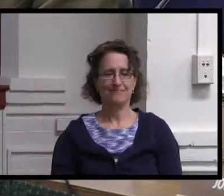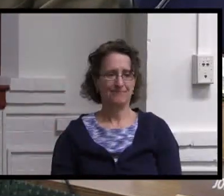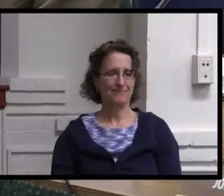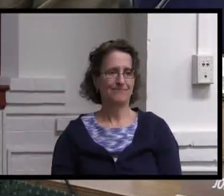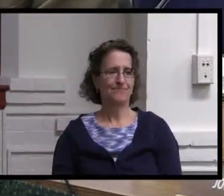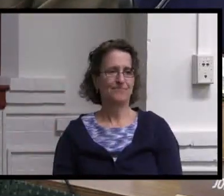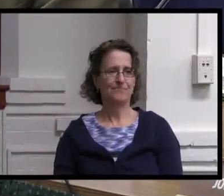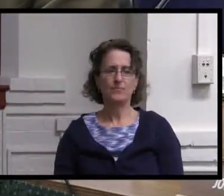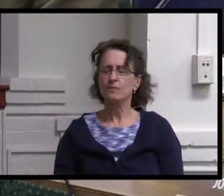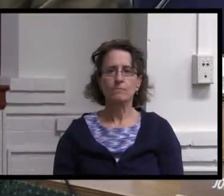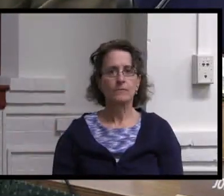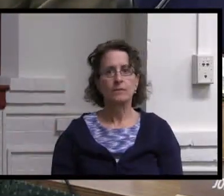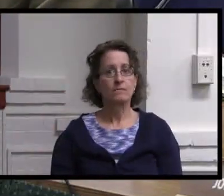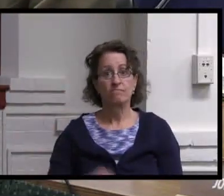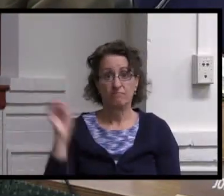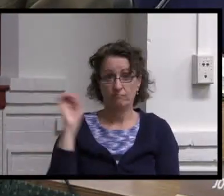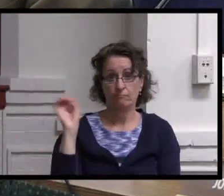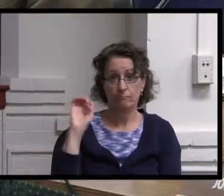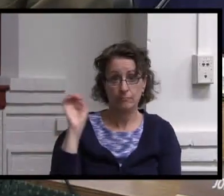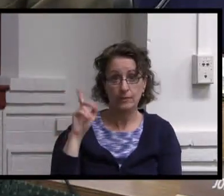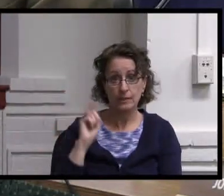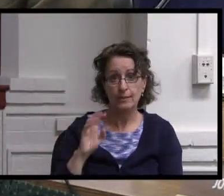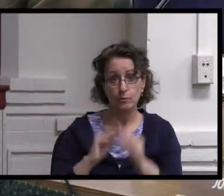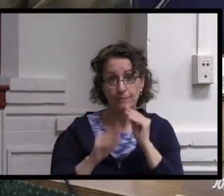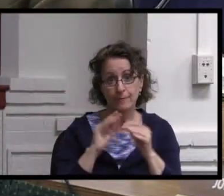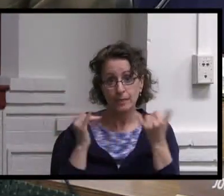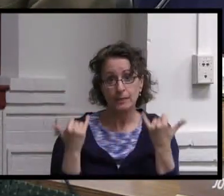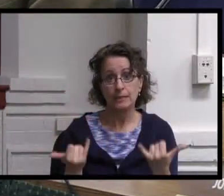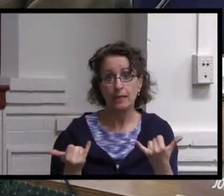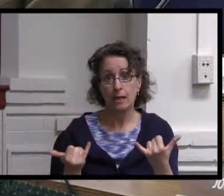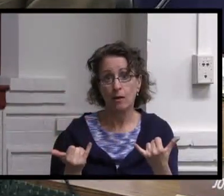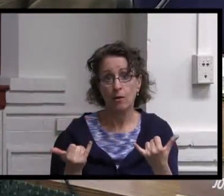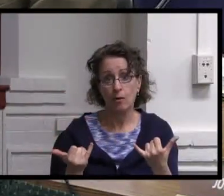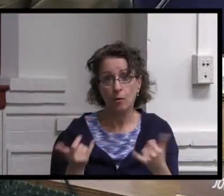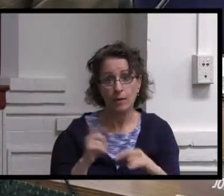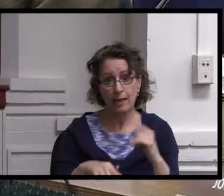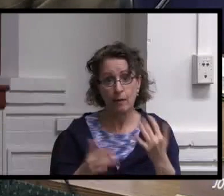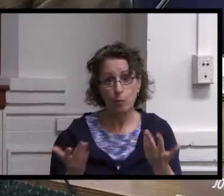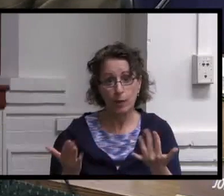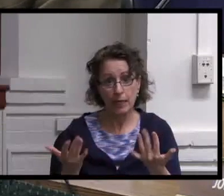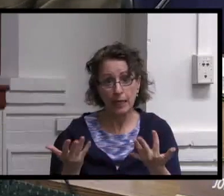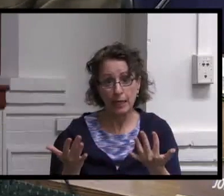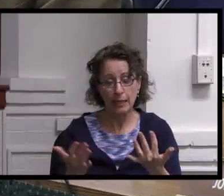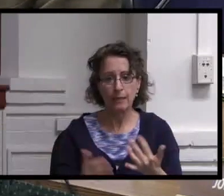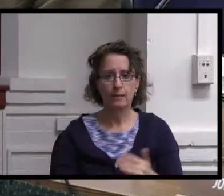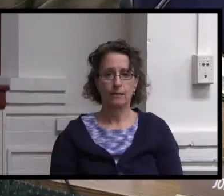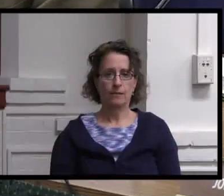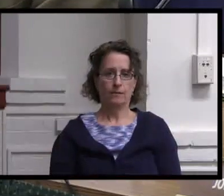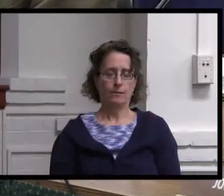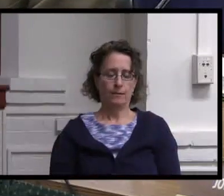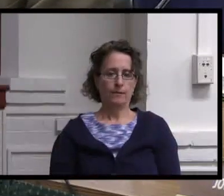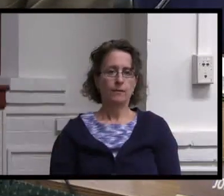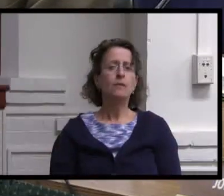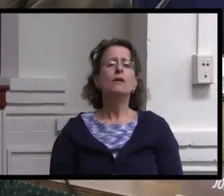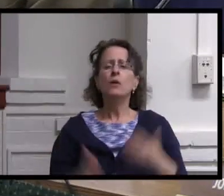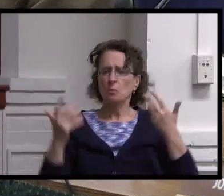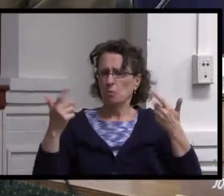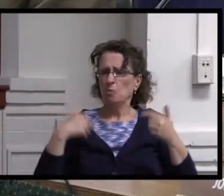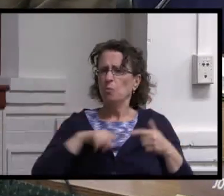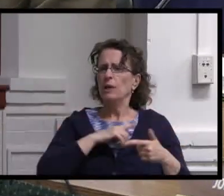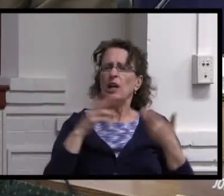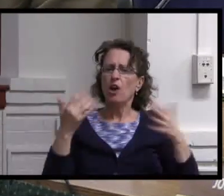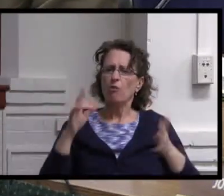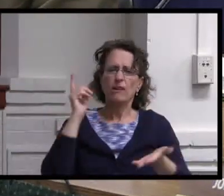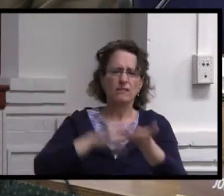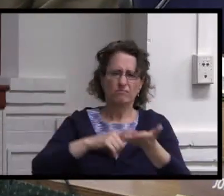And so this is an urgent replacement. We discussed it thoroughly that evening. I'm not going to go back through all the details of the